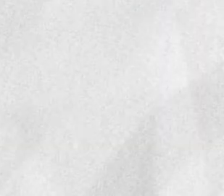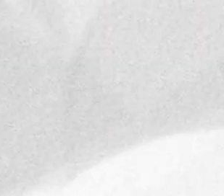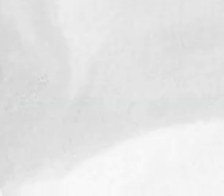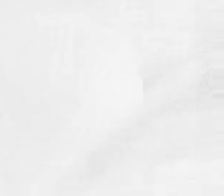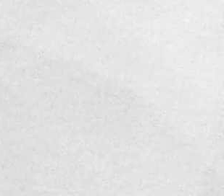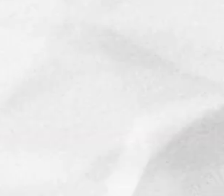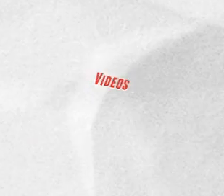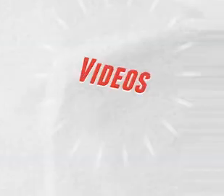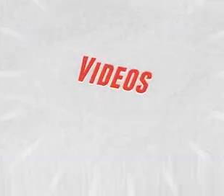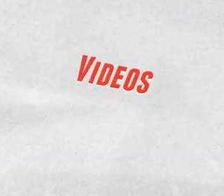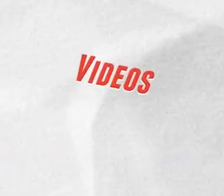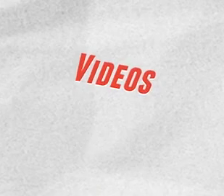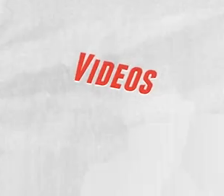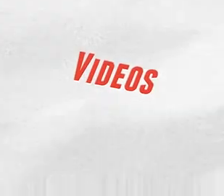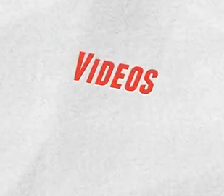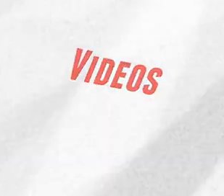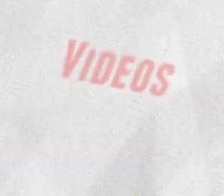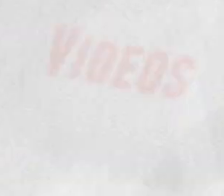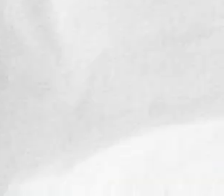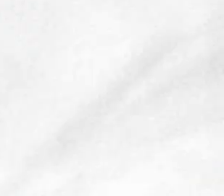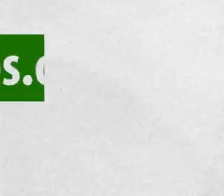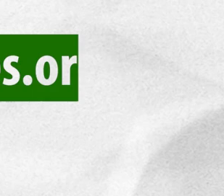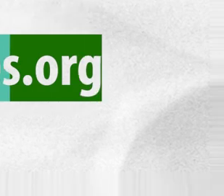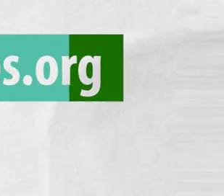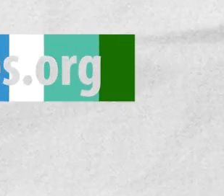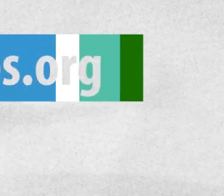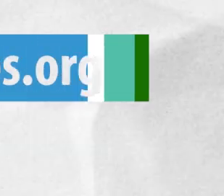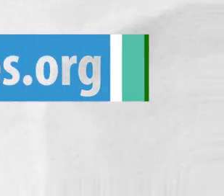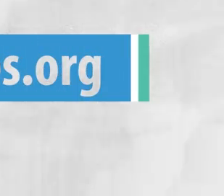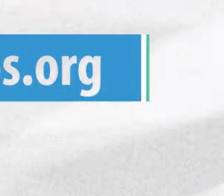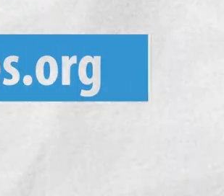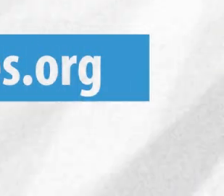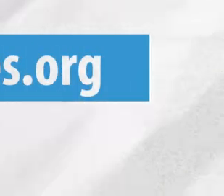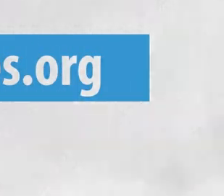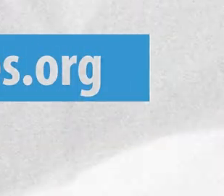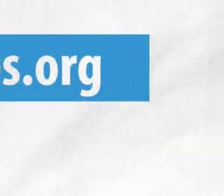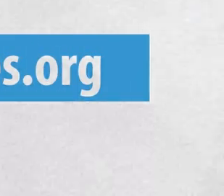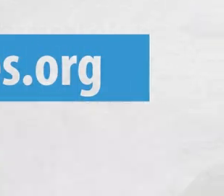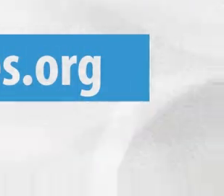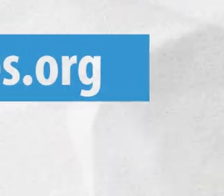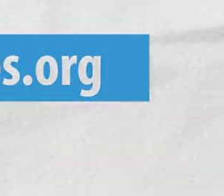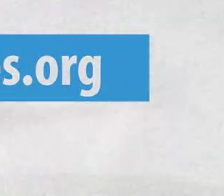Why not upload your writing, your videos, and your ideas to the Creativity